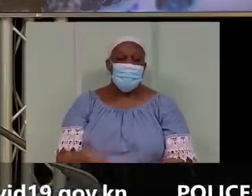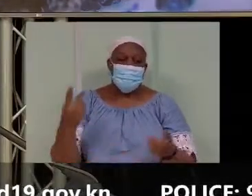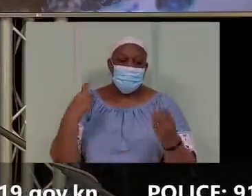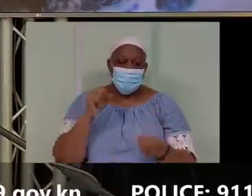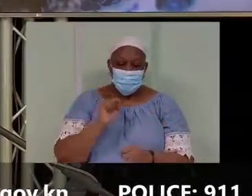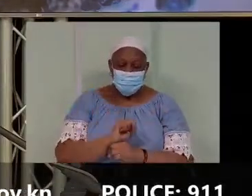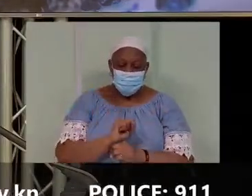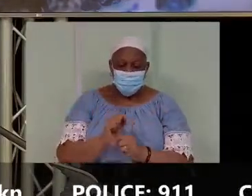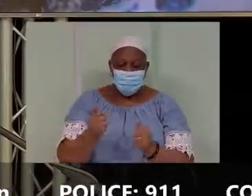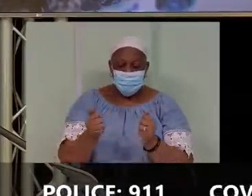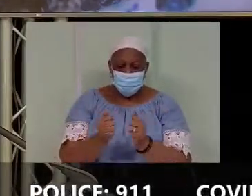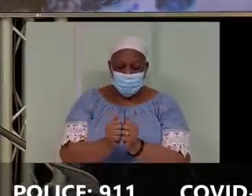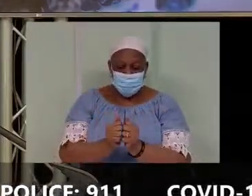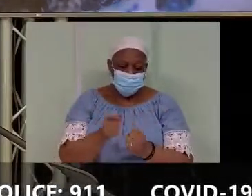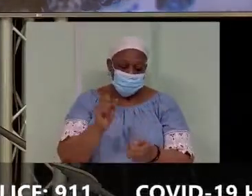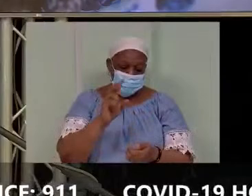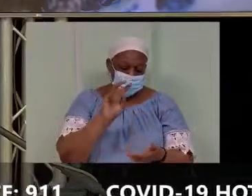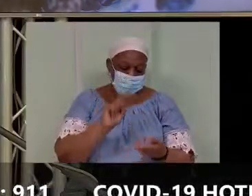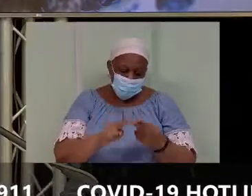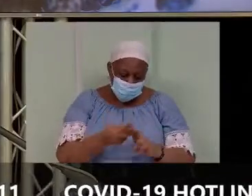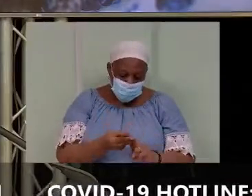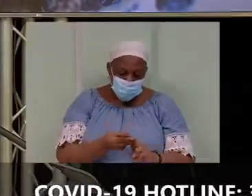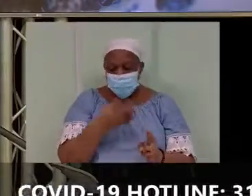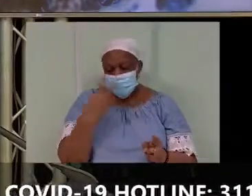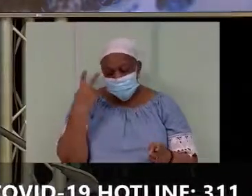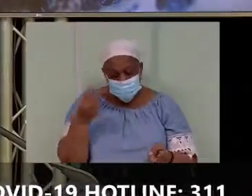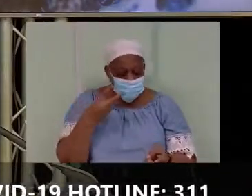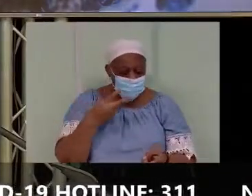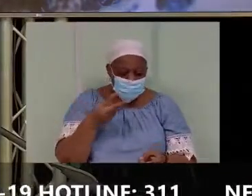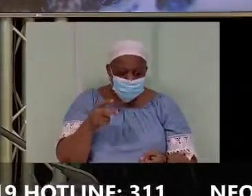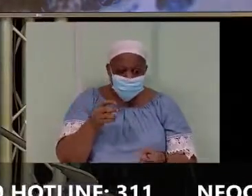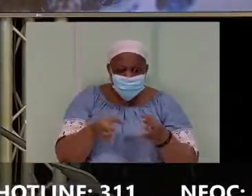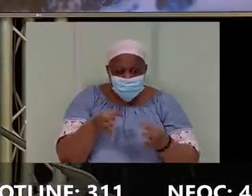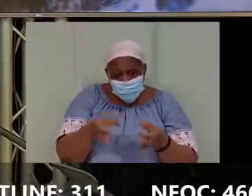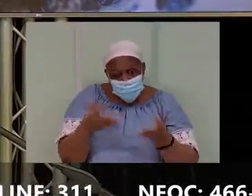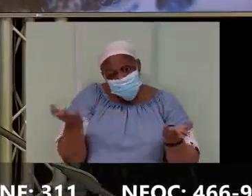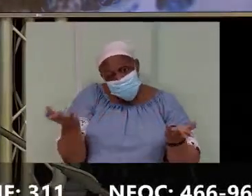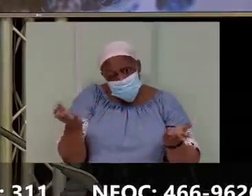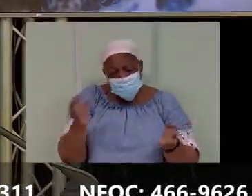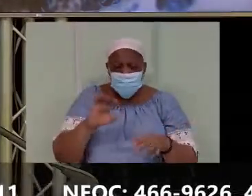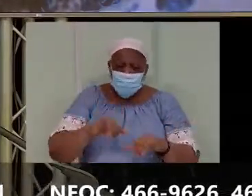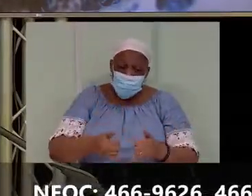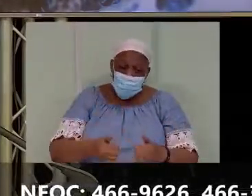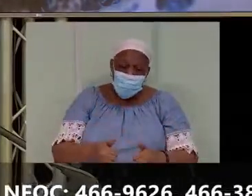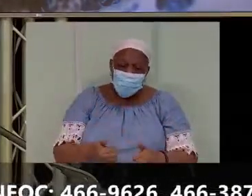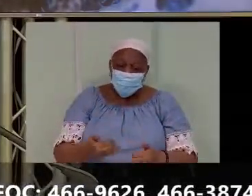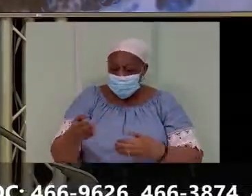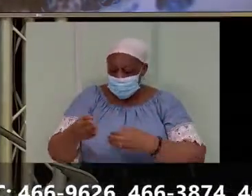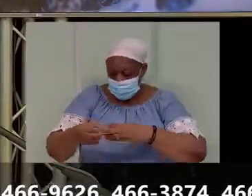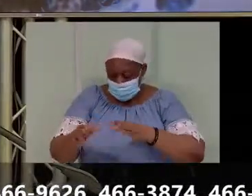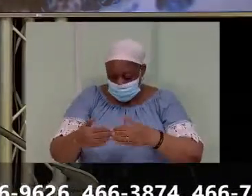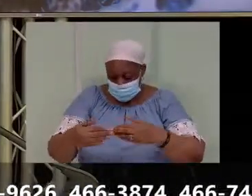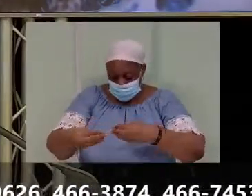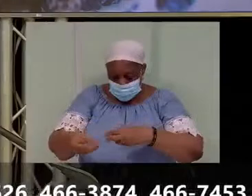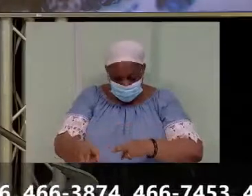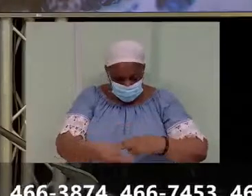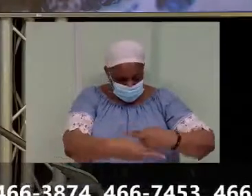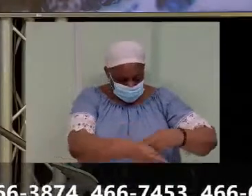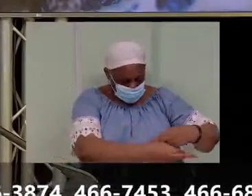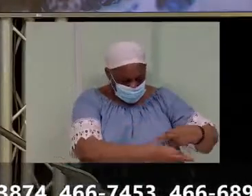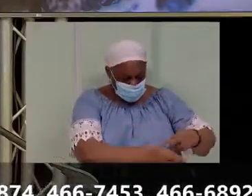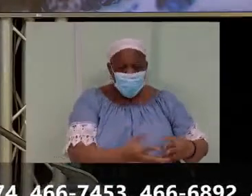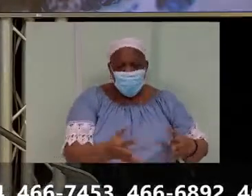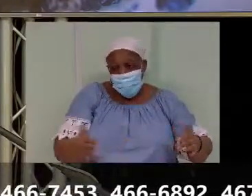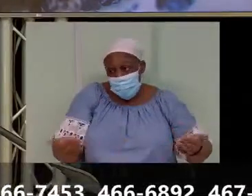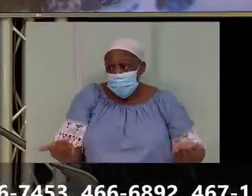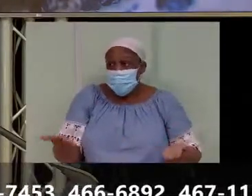working with. Currently, we have our project team from the Ministry of